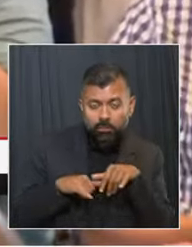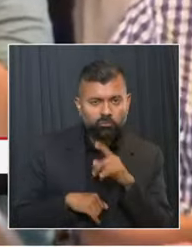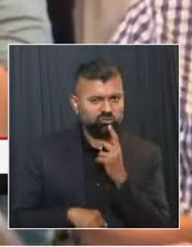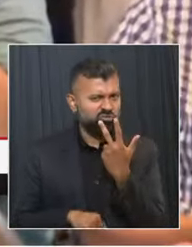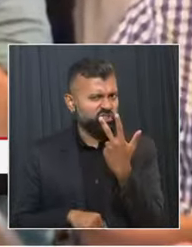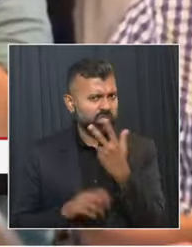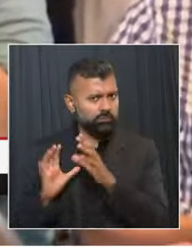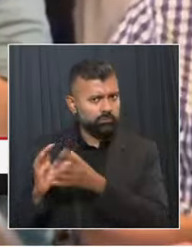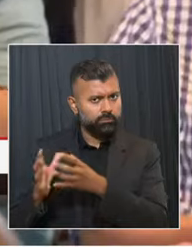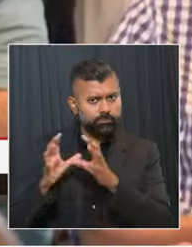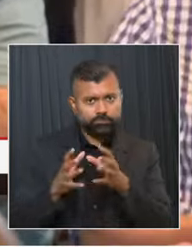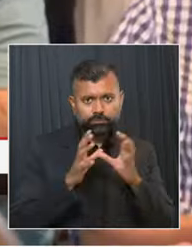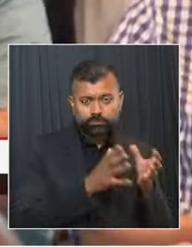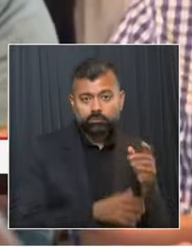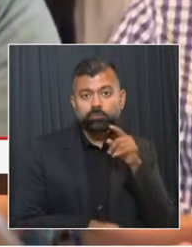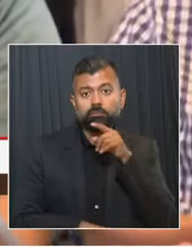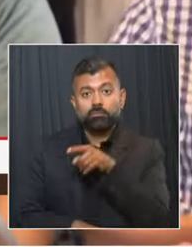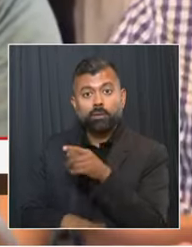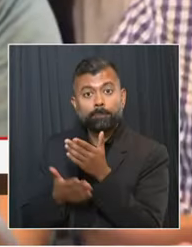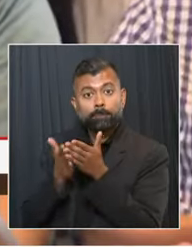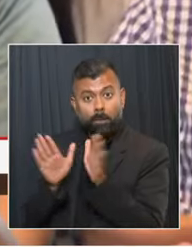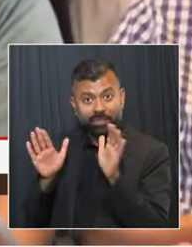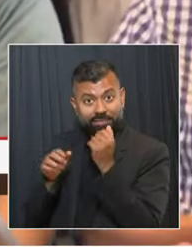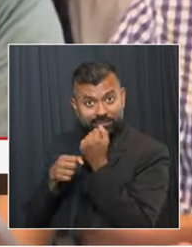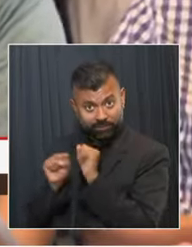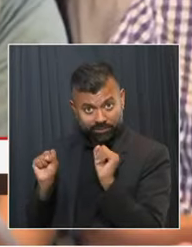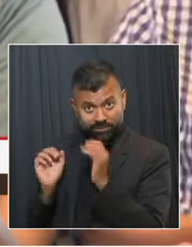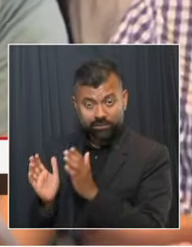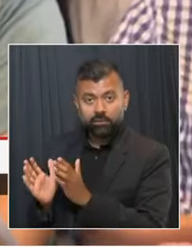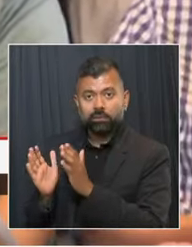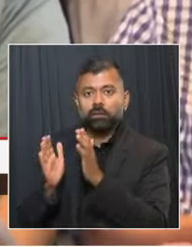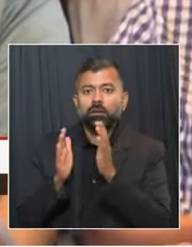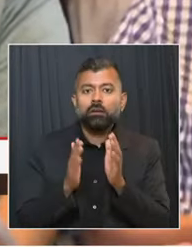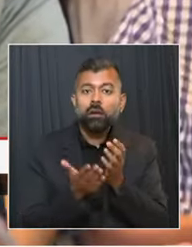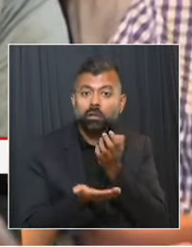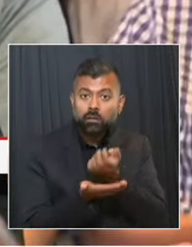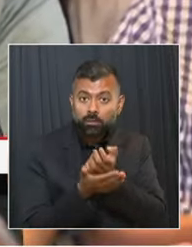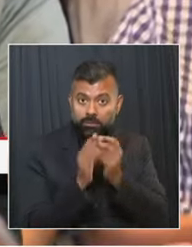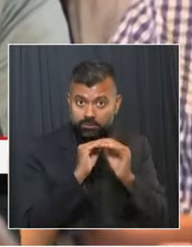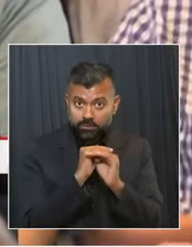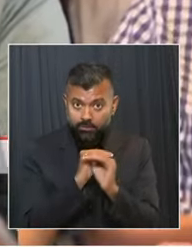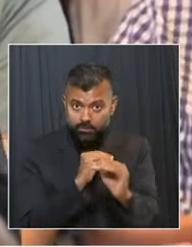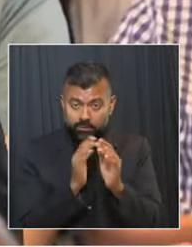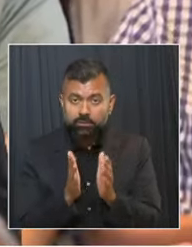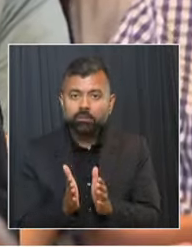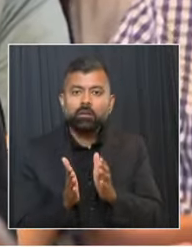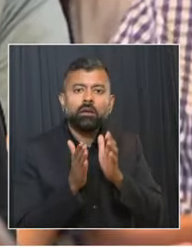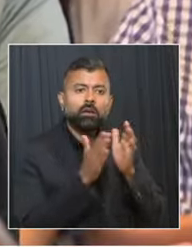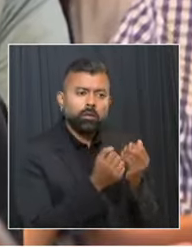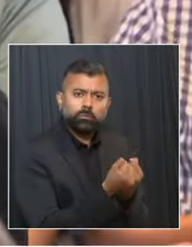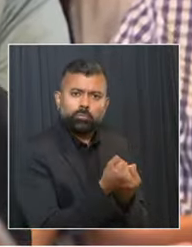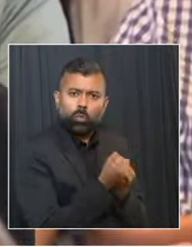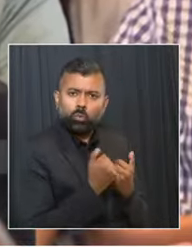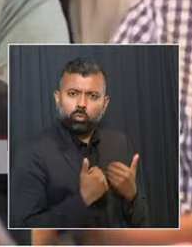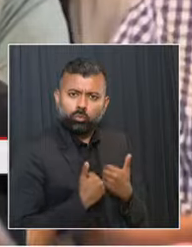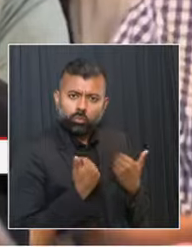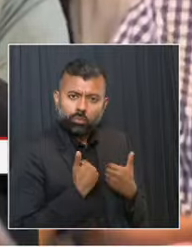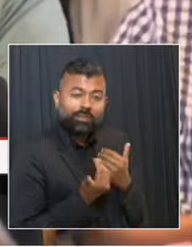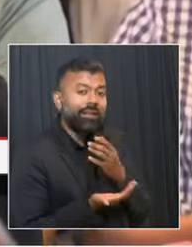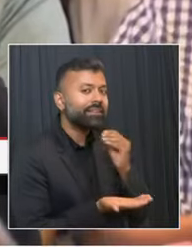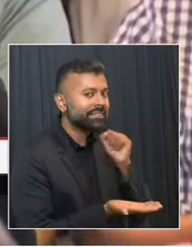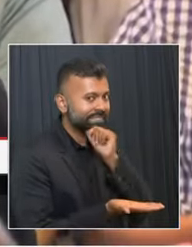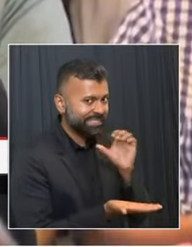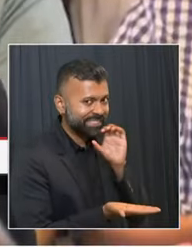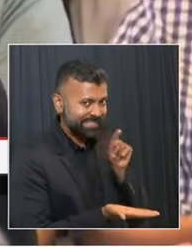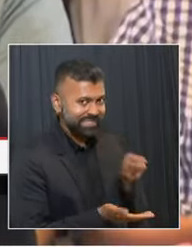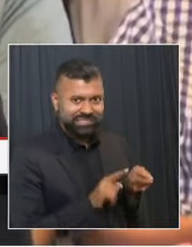economic resiliency and growth, and supporting our young people and our seniors. And I'm thrilled to see a lot of investments in all of